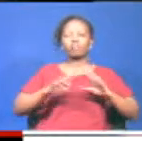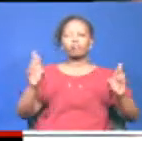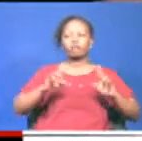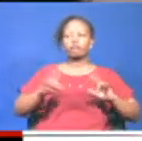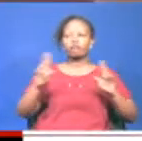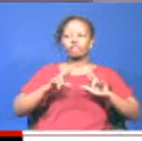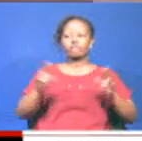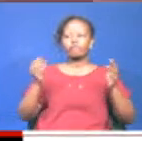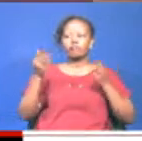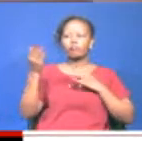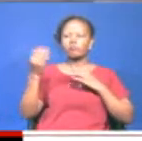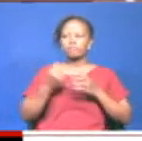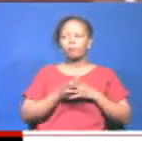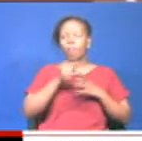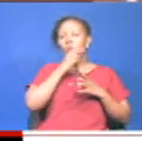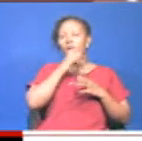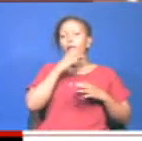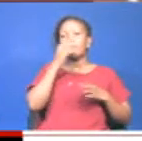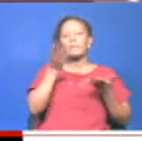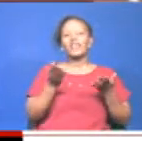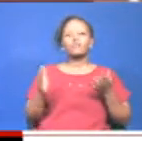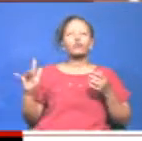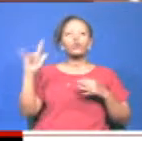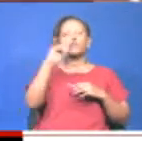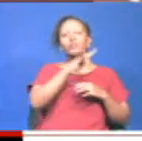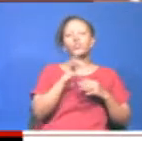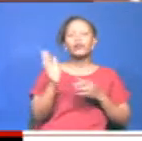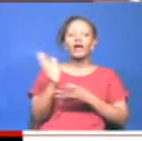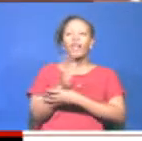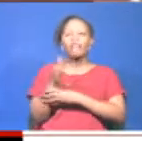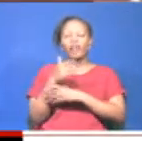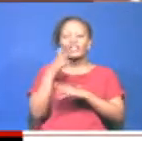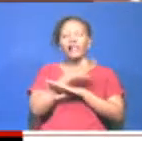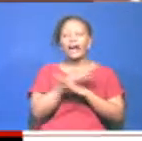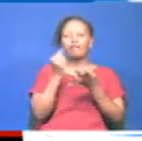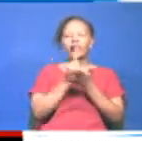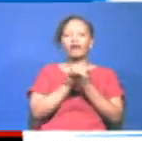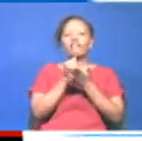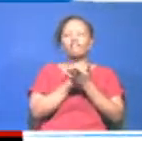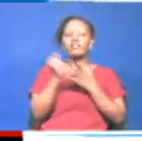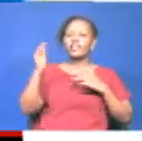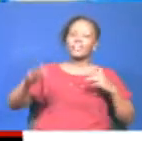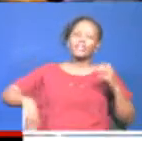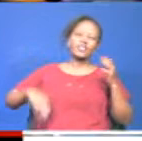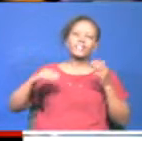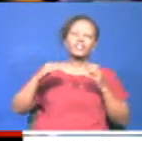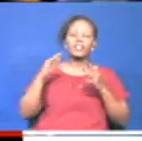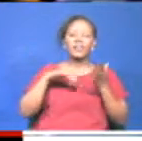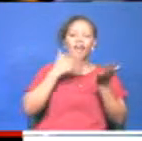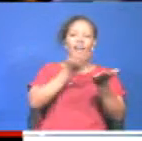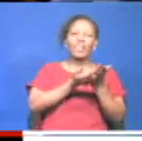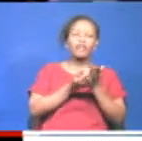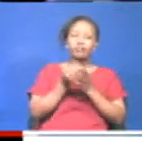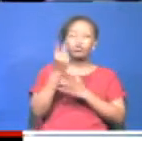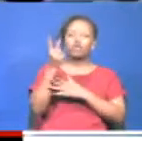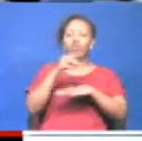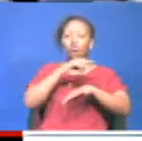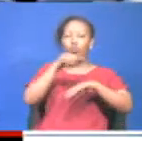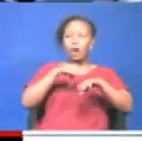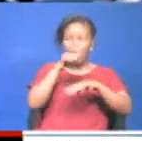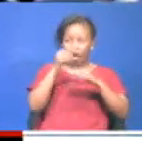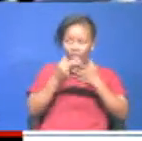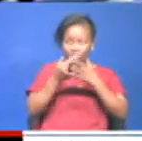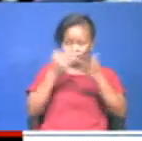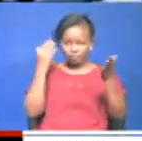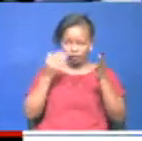Omanyala left the country on Thursday night after visa delays and arrived in Oregon 2 hours before his race. Omanyala goes in three,